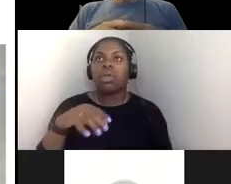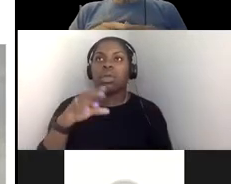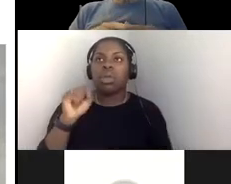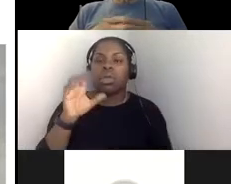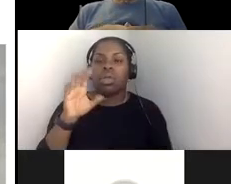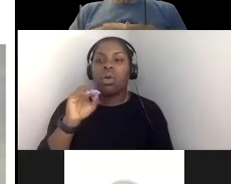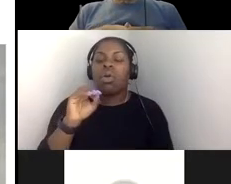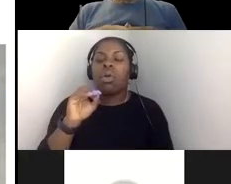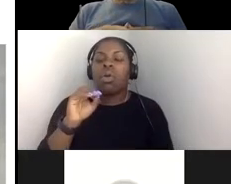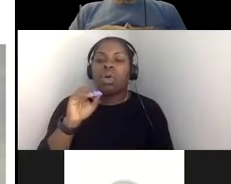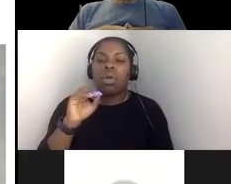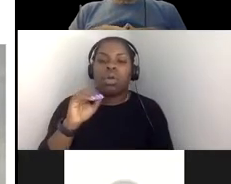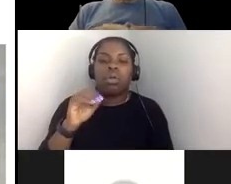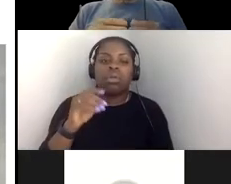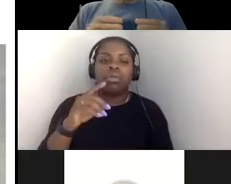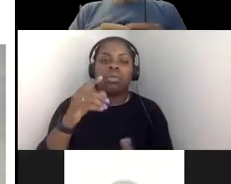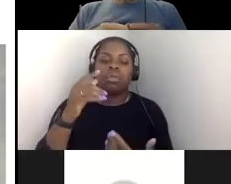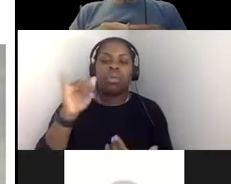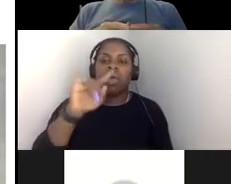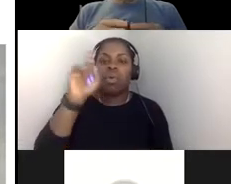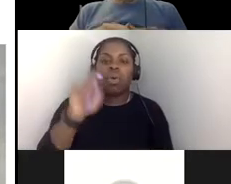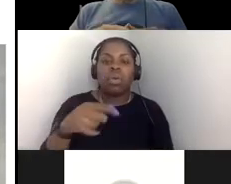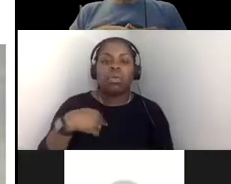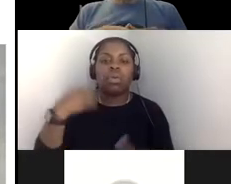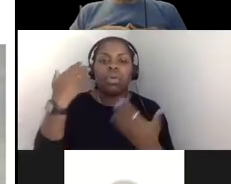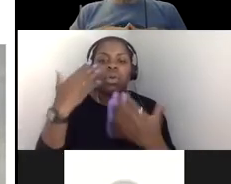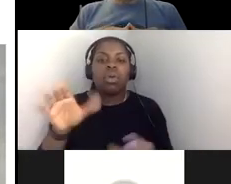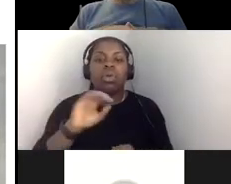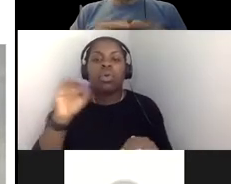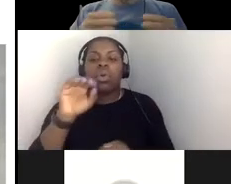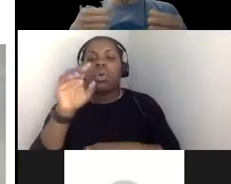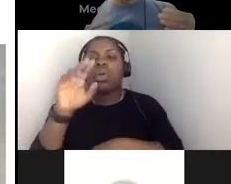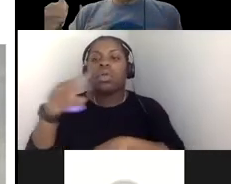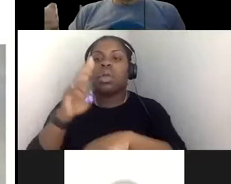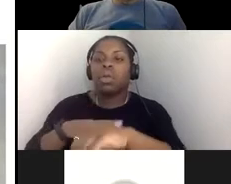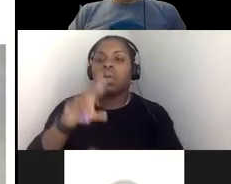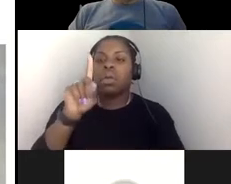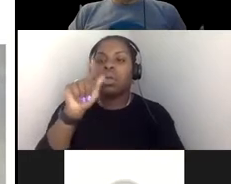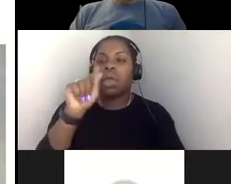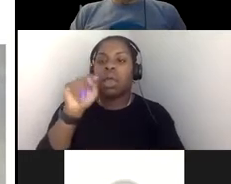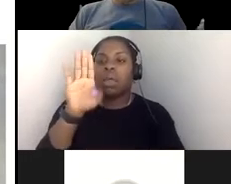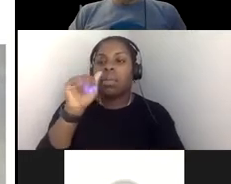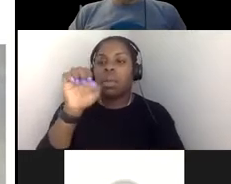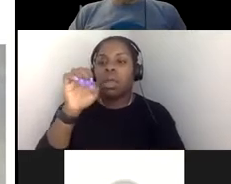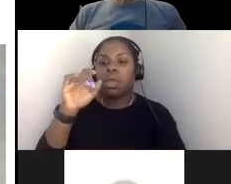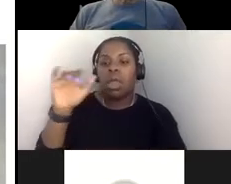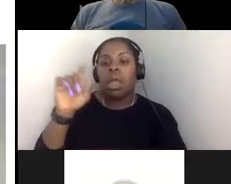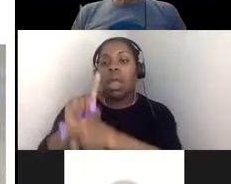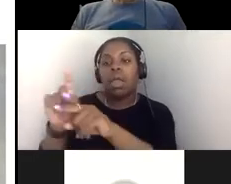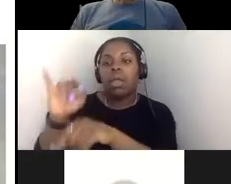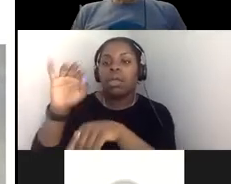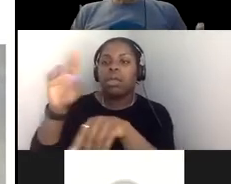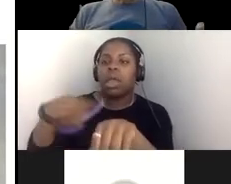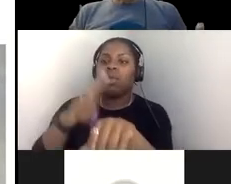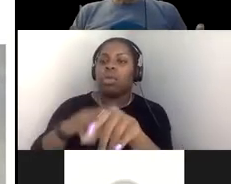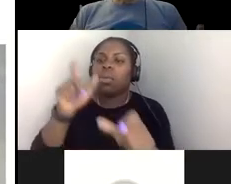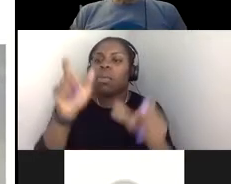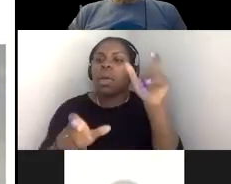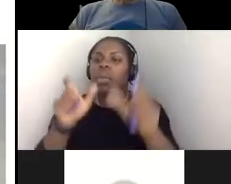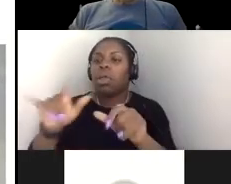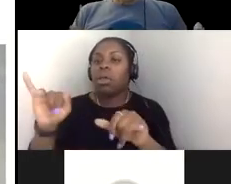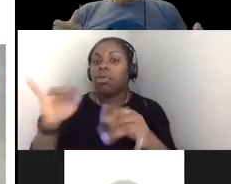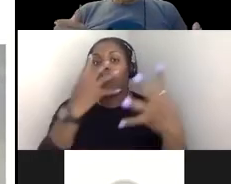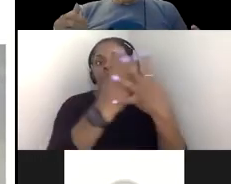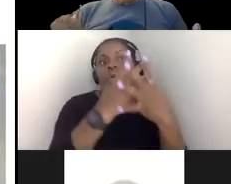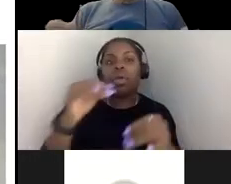truth is, we don't know. There's no national database of electronic monitoring, unlike the populations of jails and